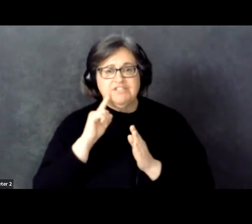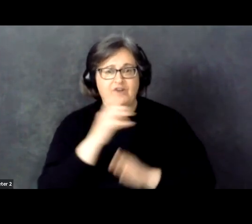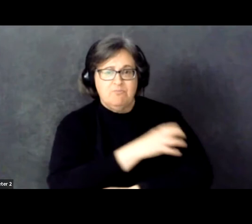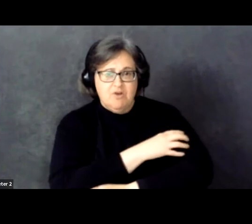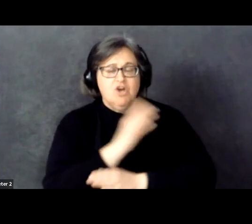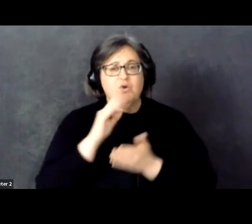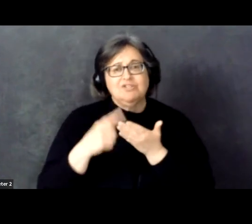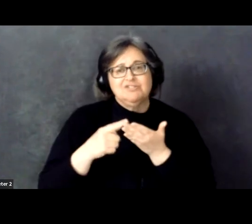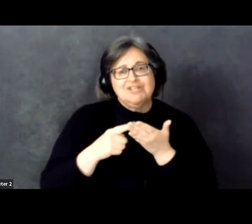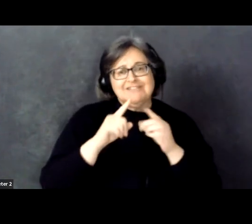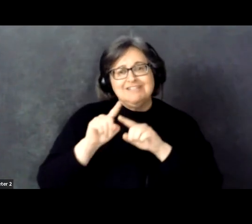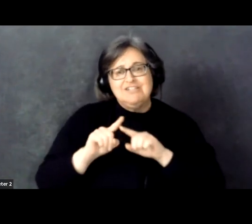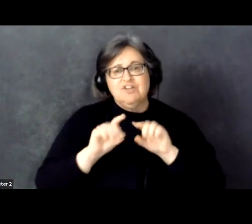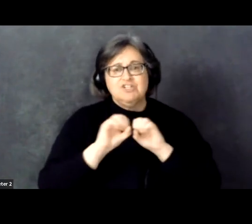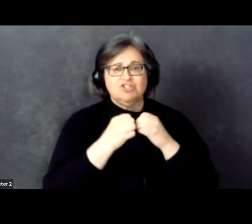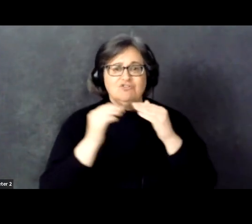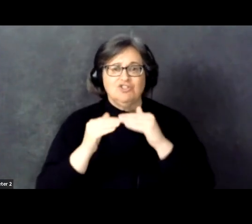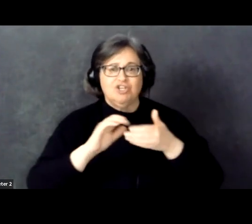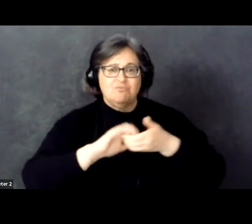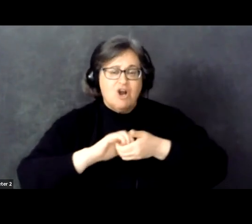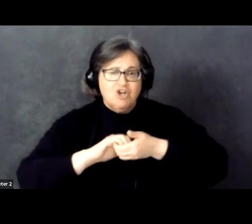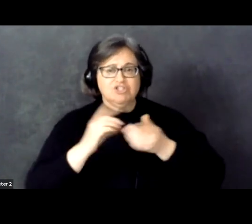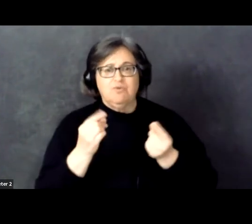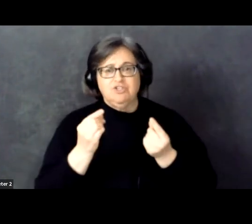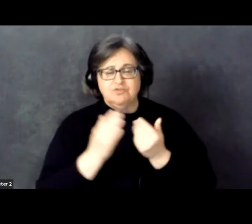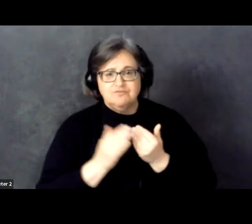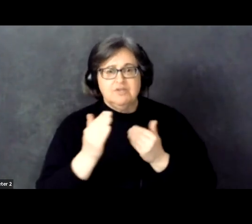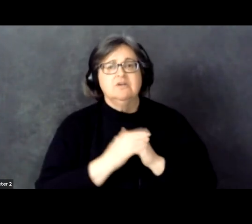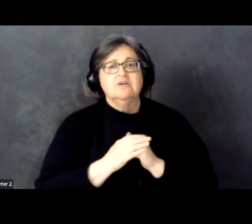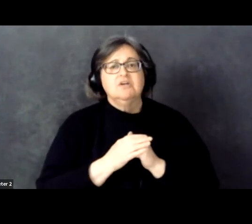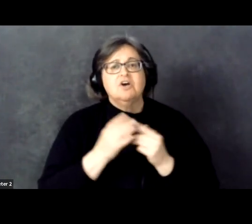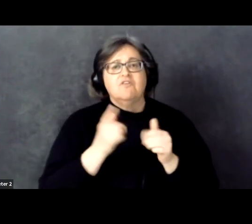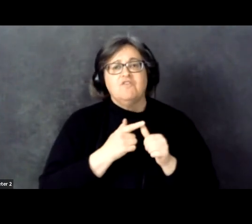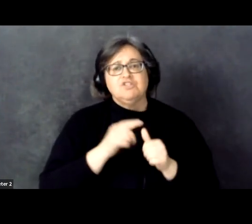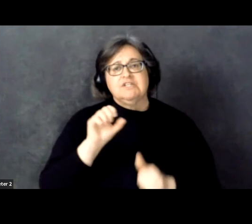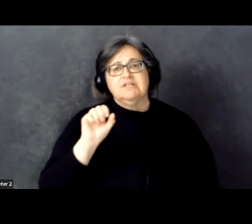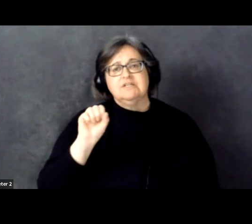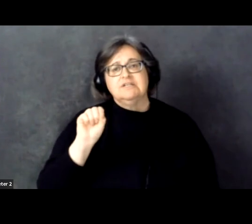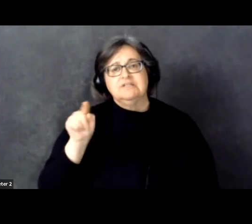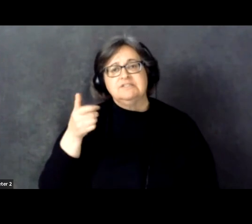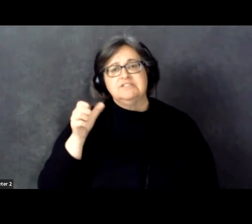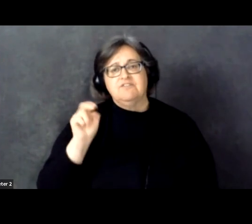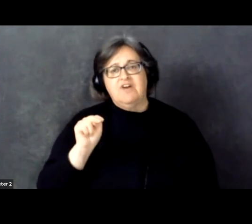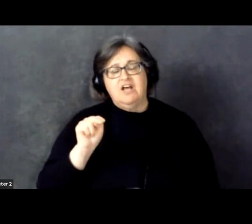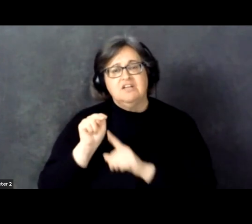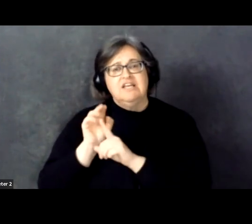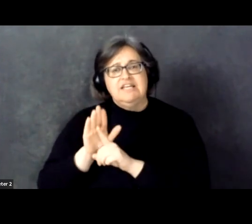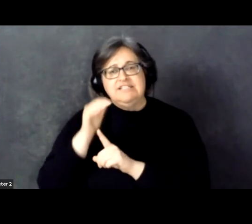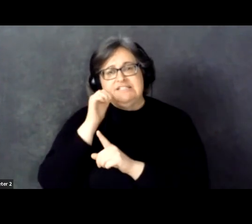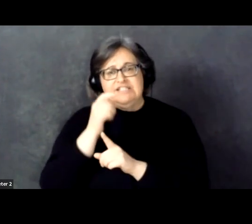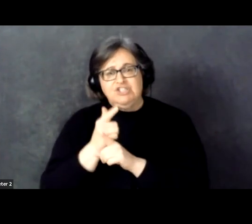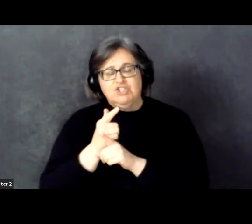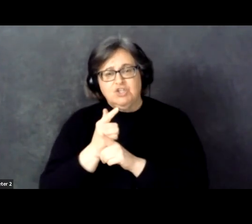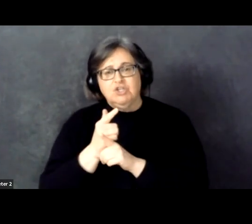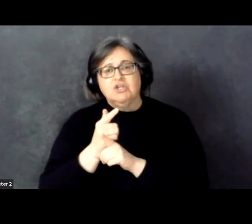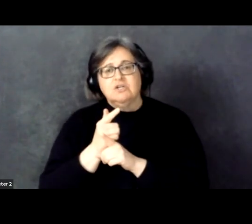social justice partnerships and where we go from here. But we begin with Stefan's sister, Renee Watts, who will talk about her